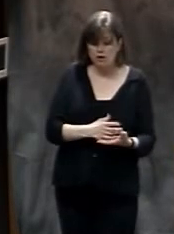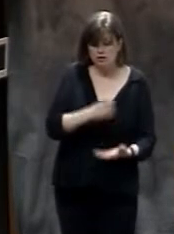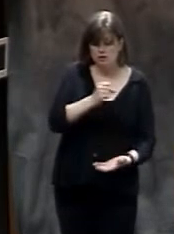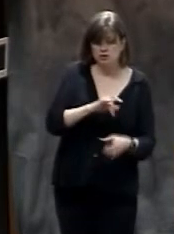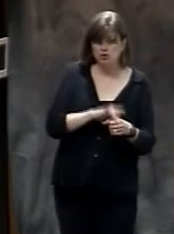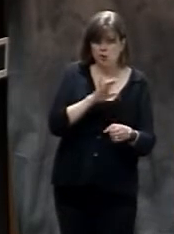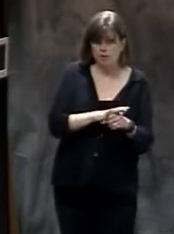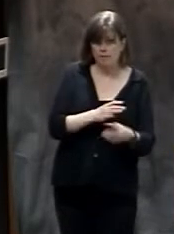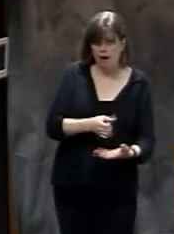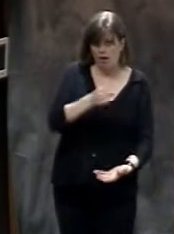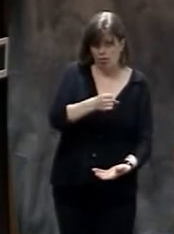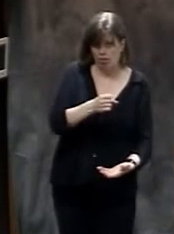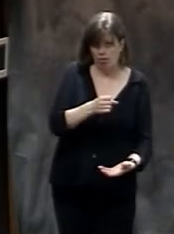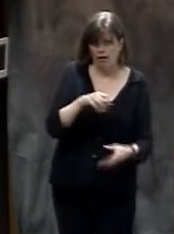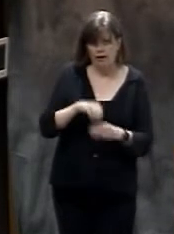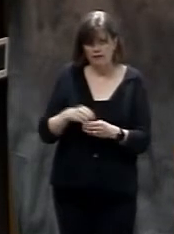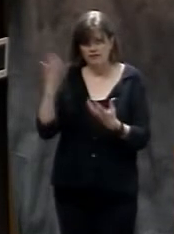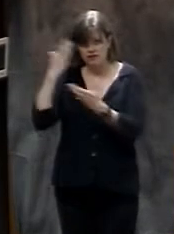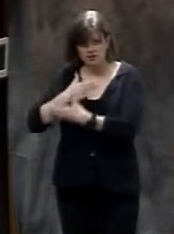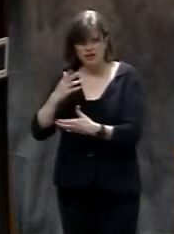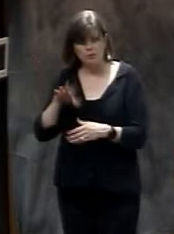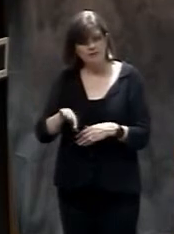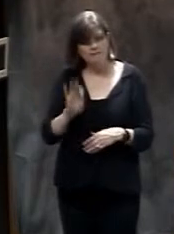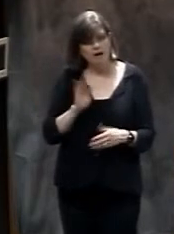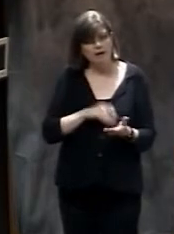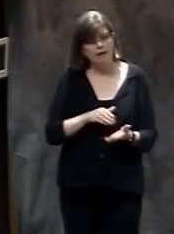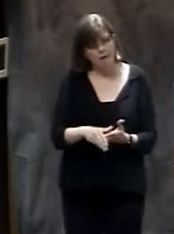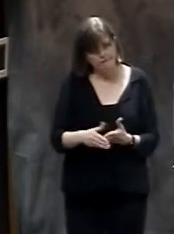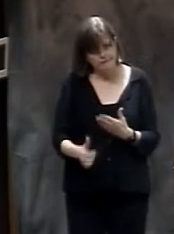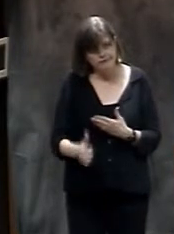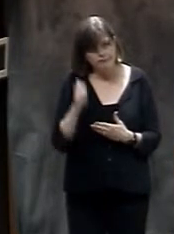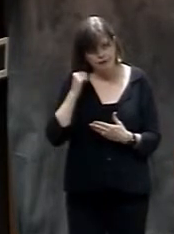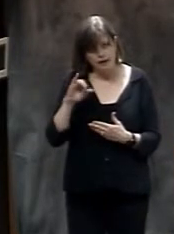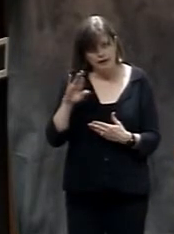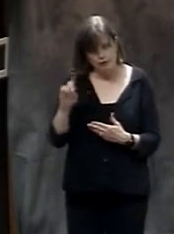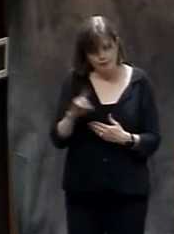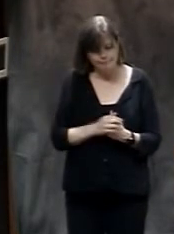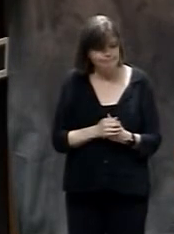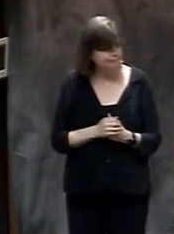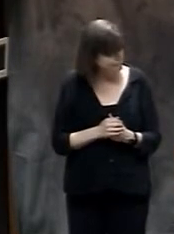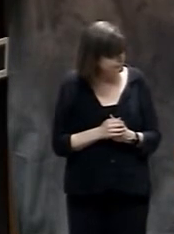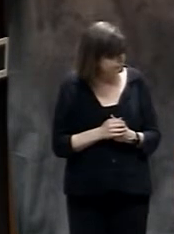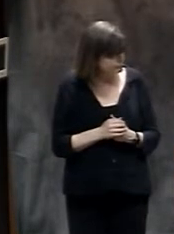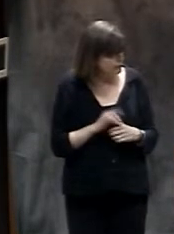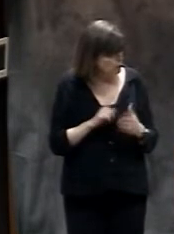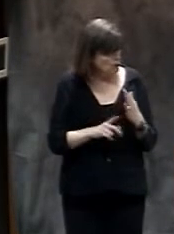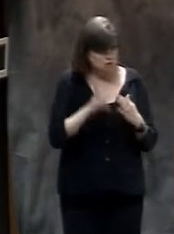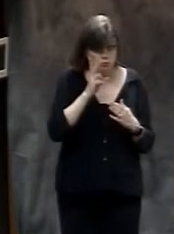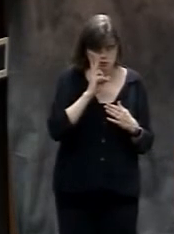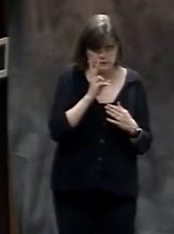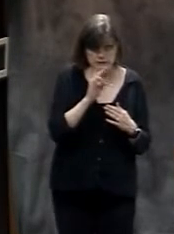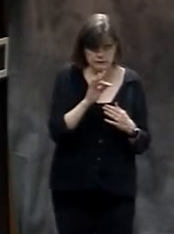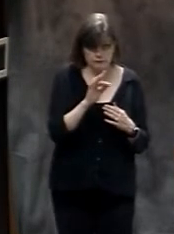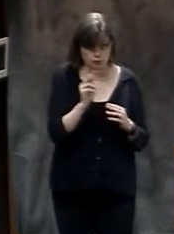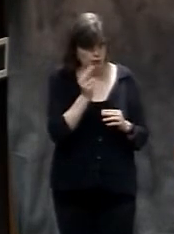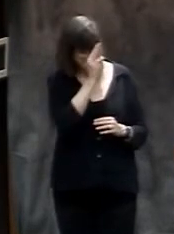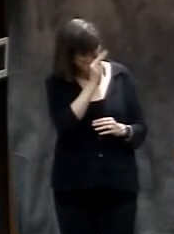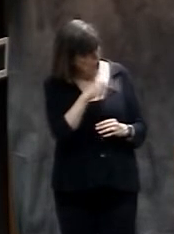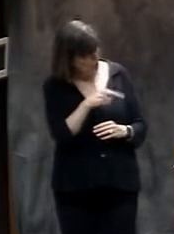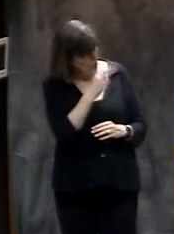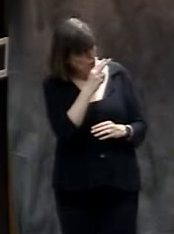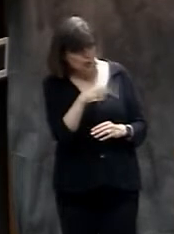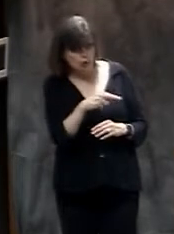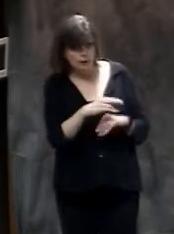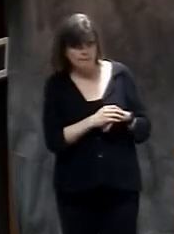bottle that's in the shade, and we find these quite a bit in backyards. And what we see here, if you just kind of glance and compare these two maps, is